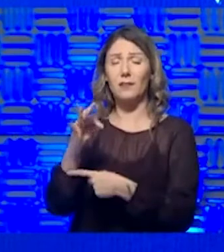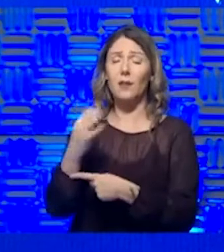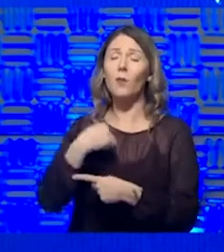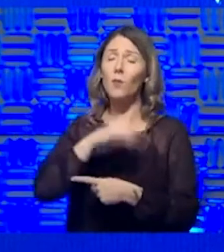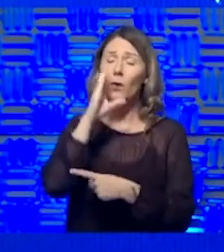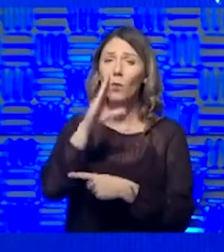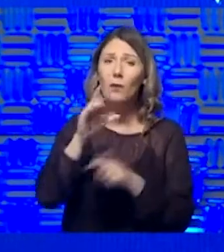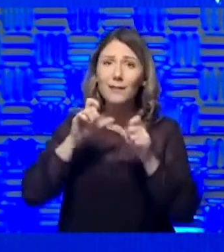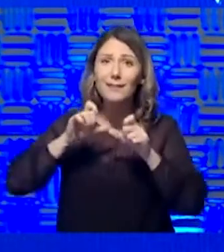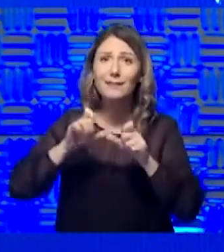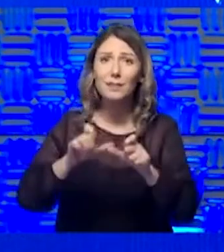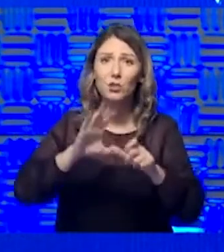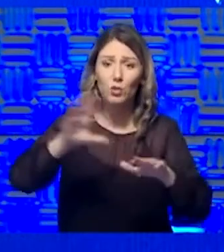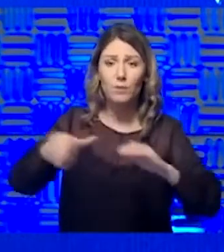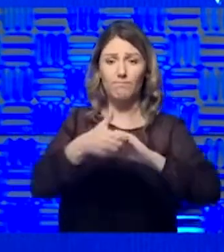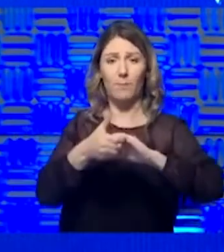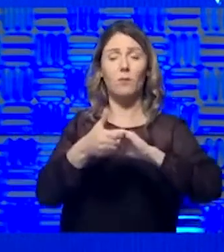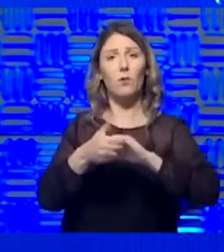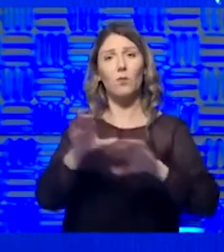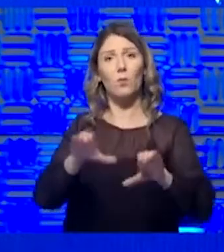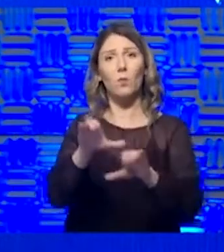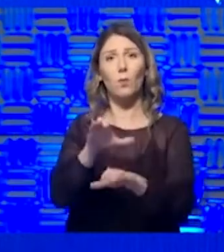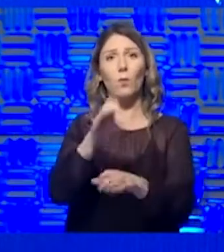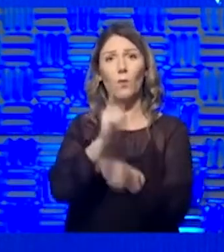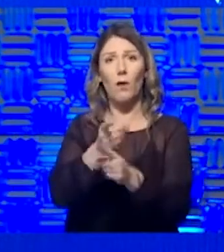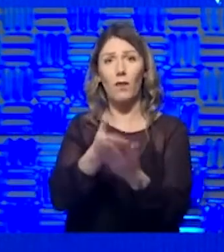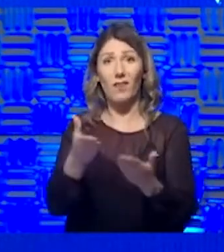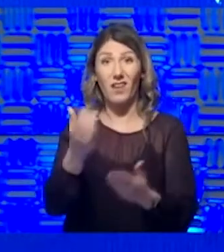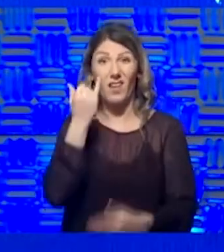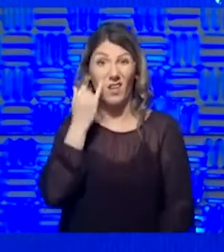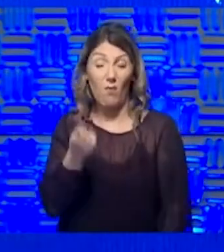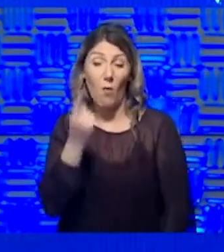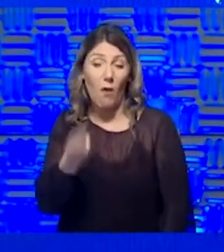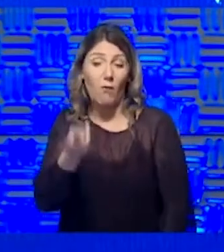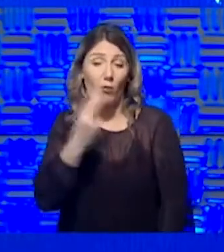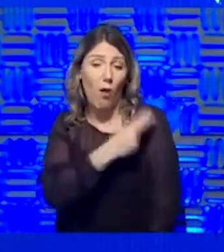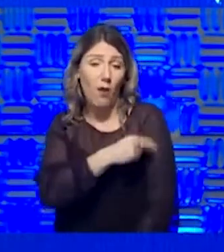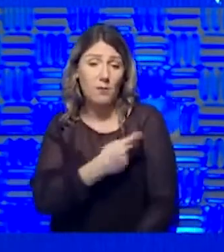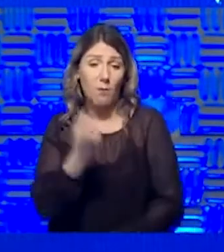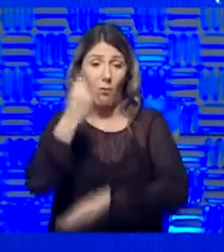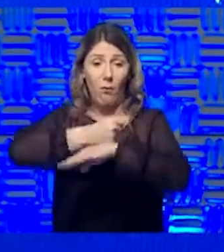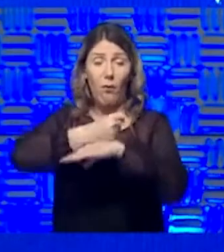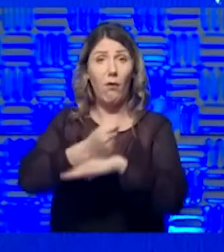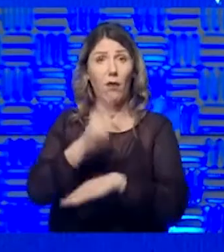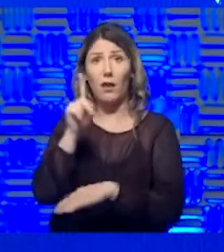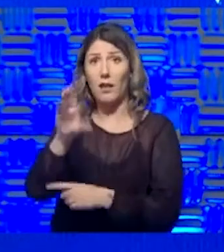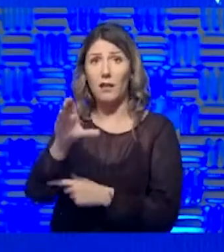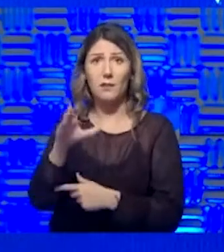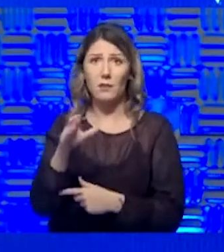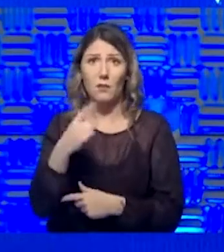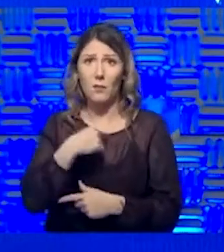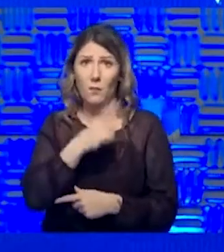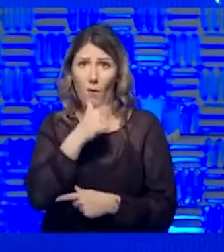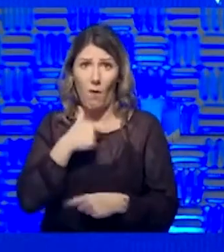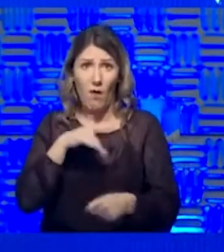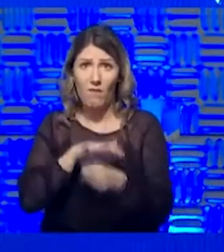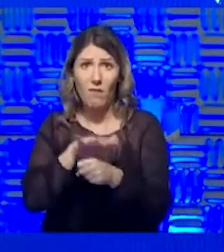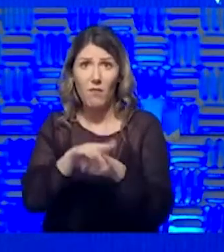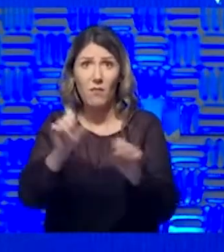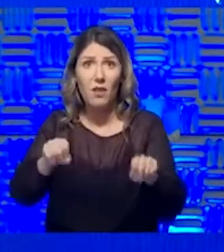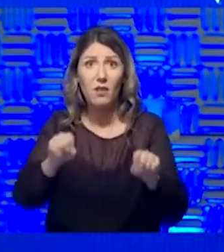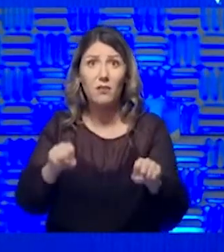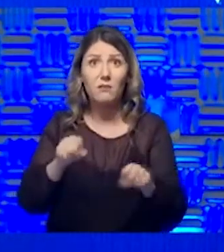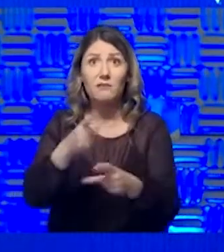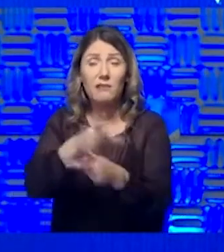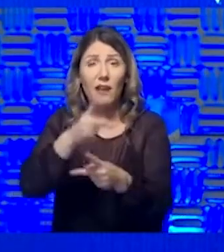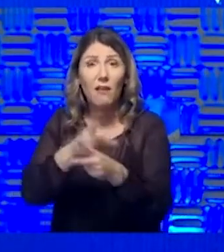do the right thing. Because if one or two hospitals close in Kansas City, we don't have the capacity to take care of all those folks. We are